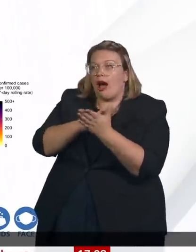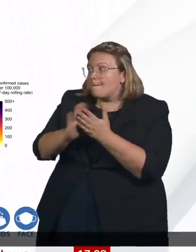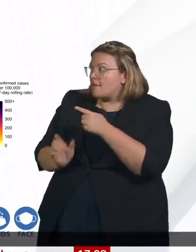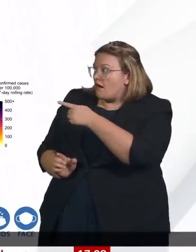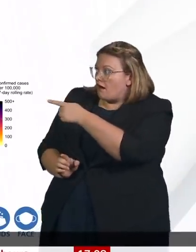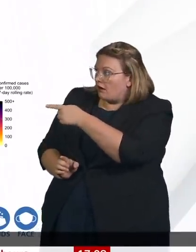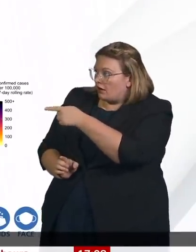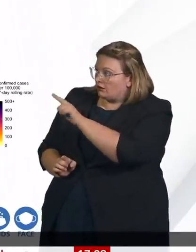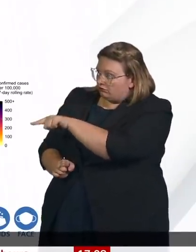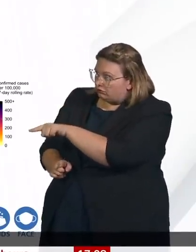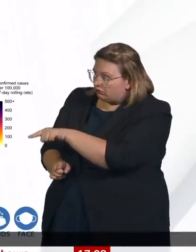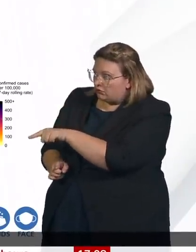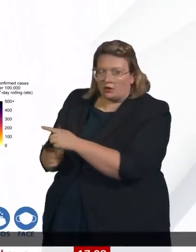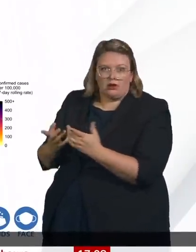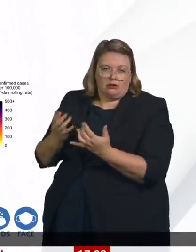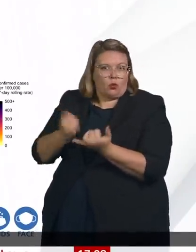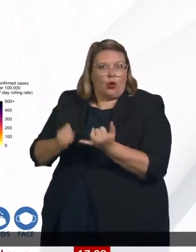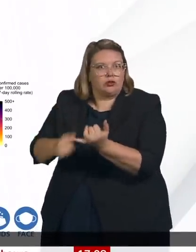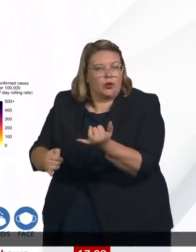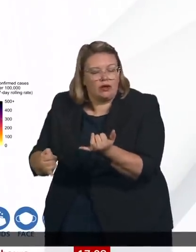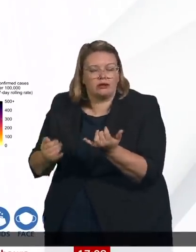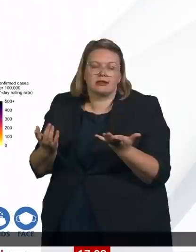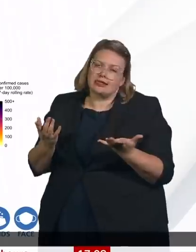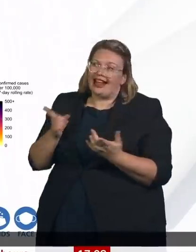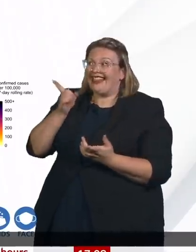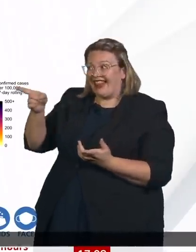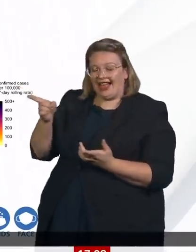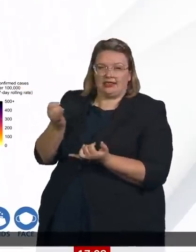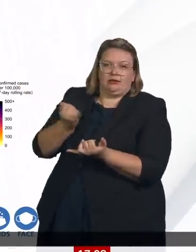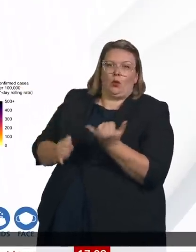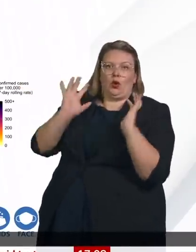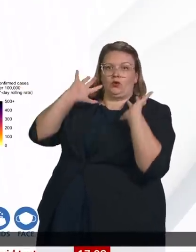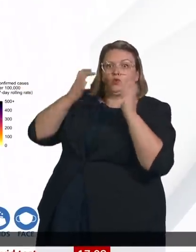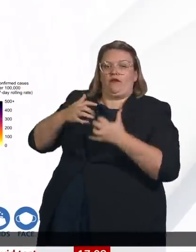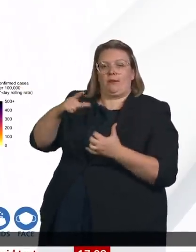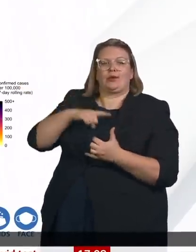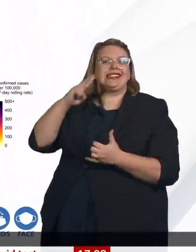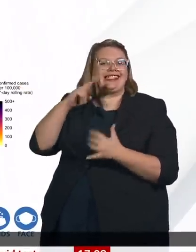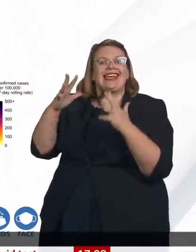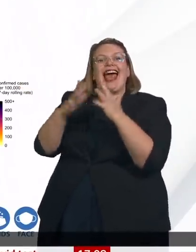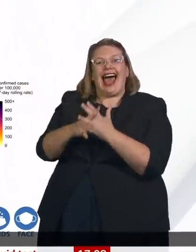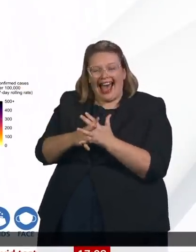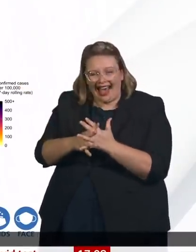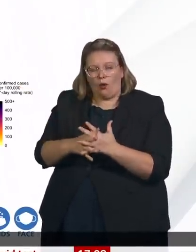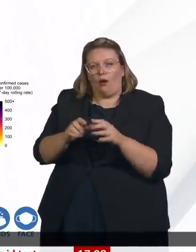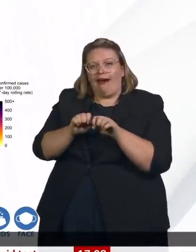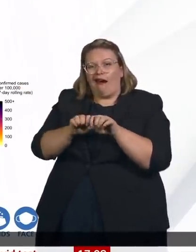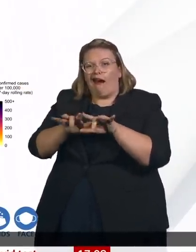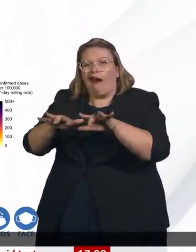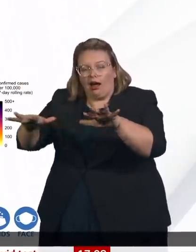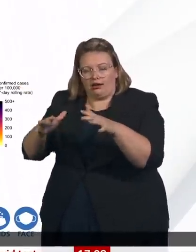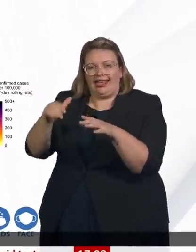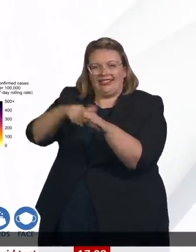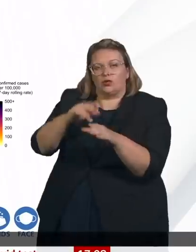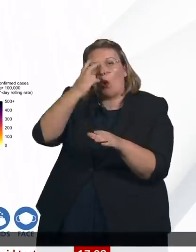is most concerning because it's the penetration of disease into the older age groups that gives the NHS